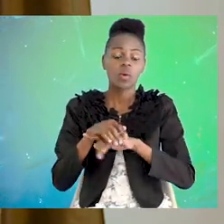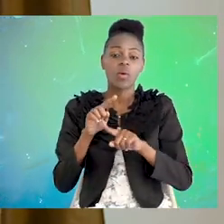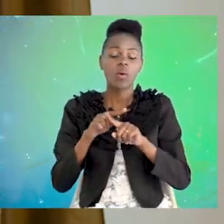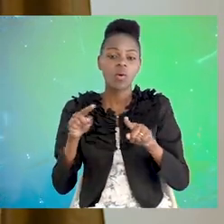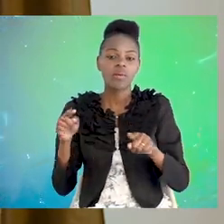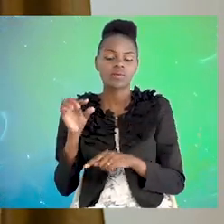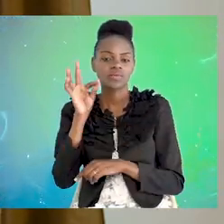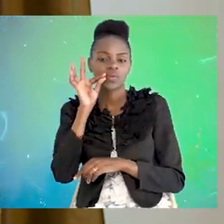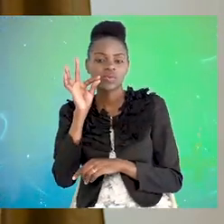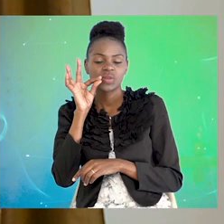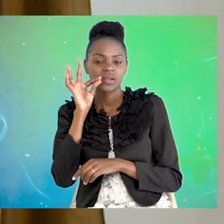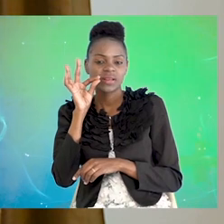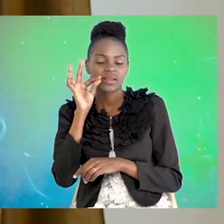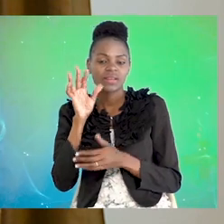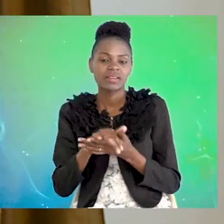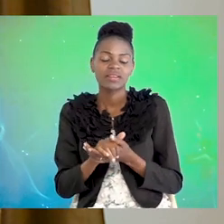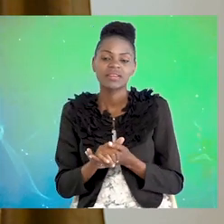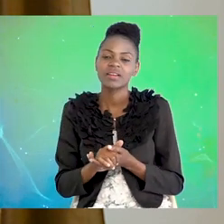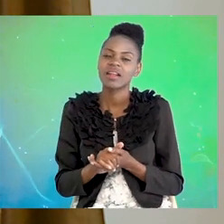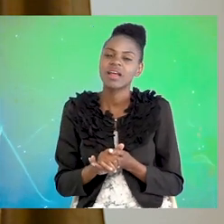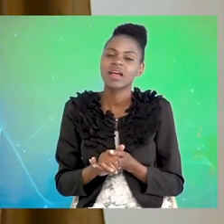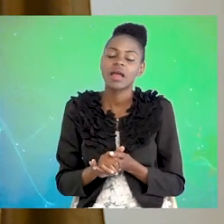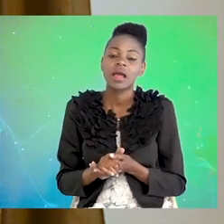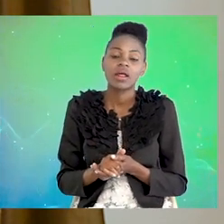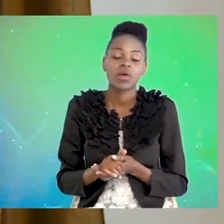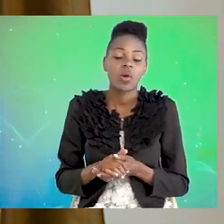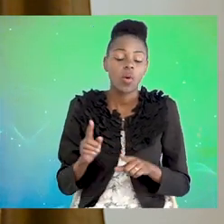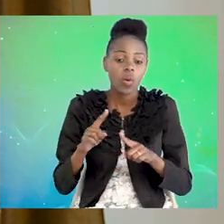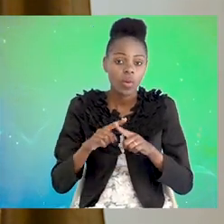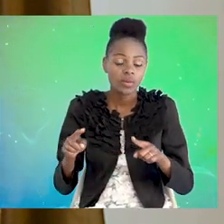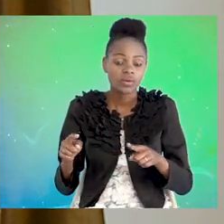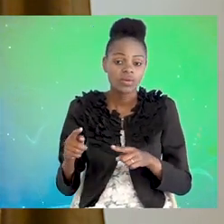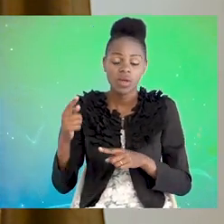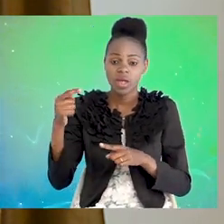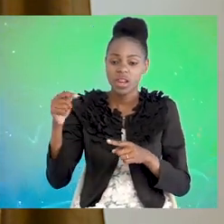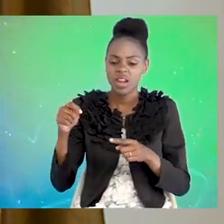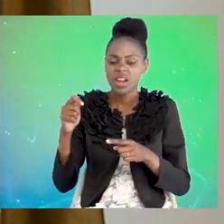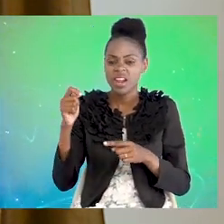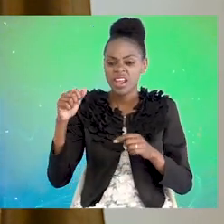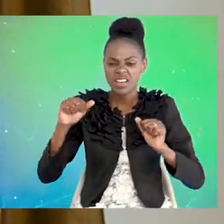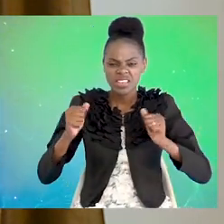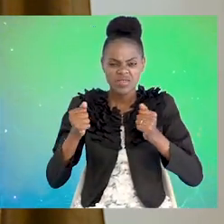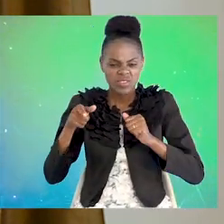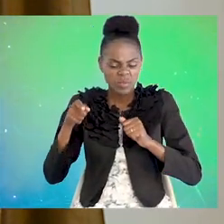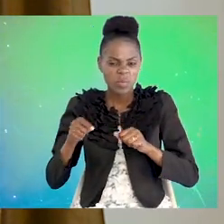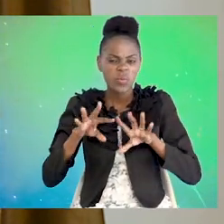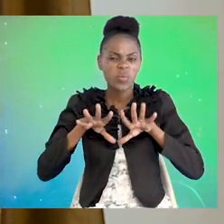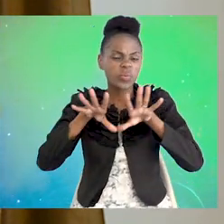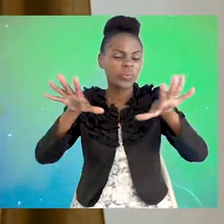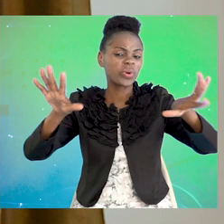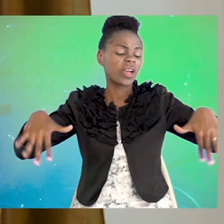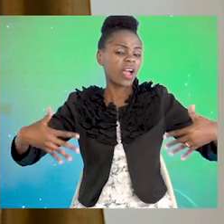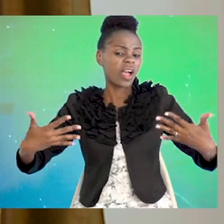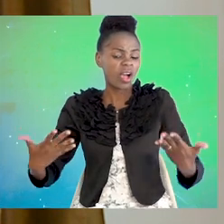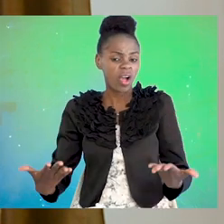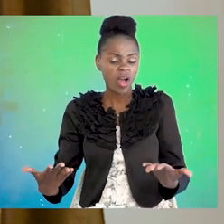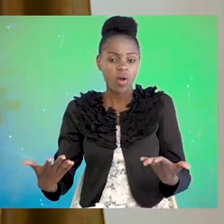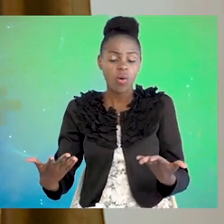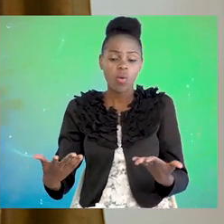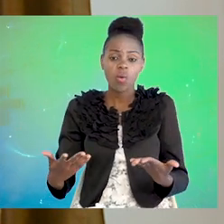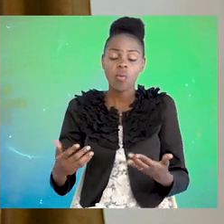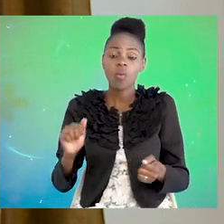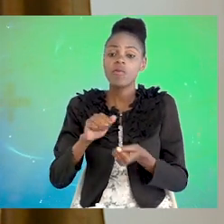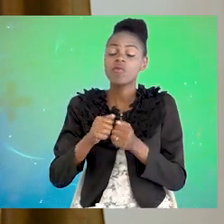of typhoid, how severe it is, what the complications are, how it's spread and transmitted. And then